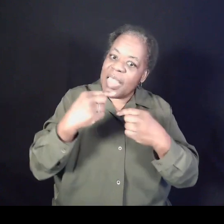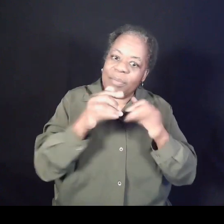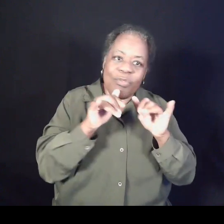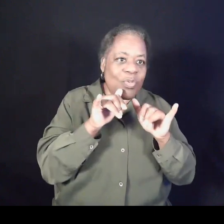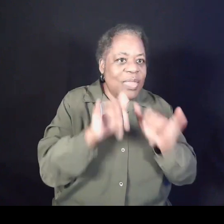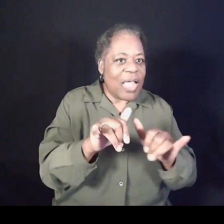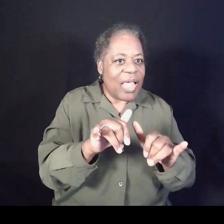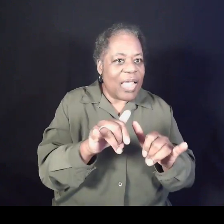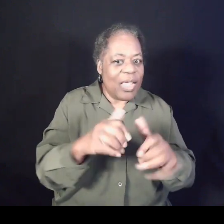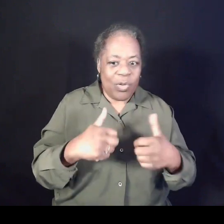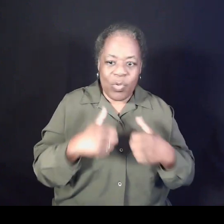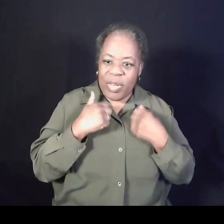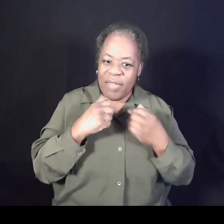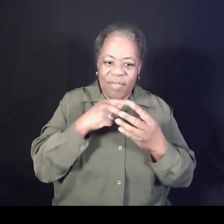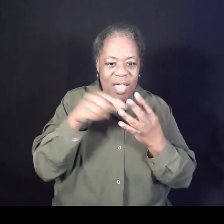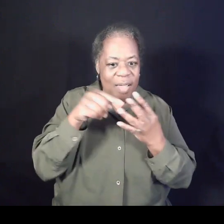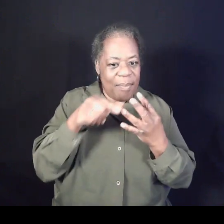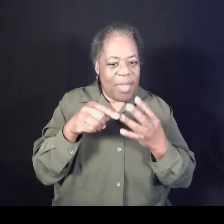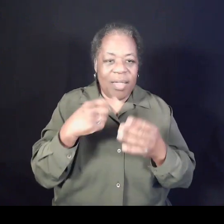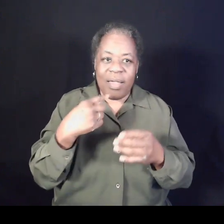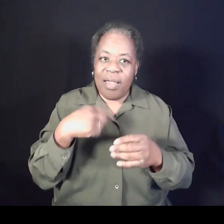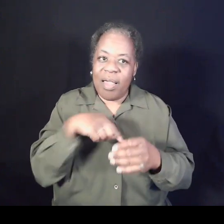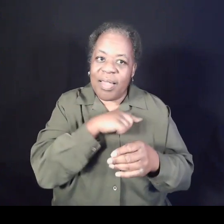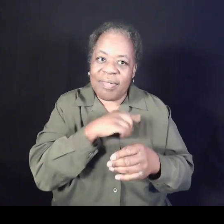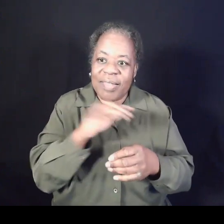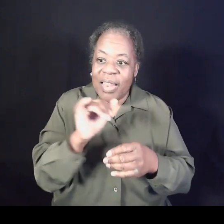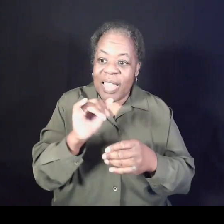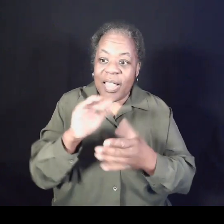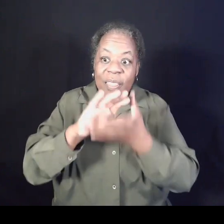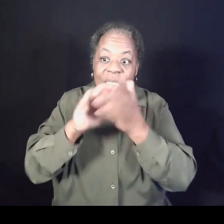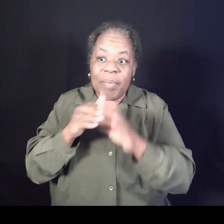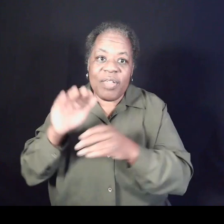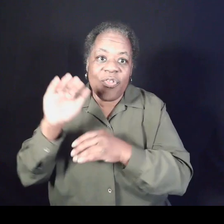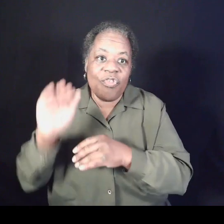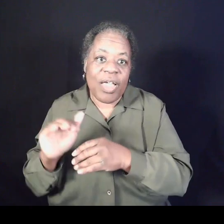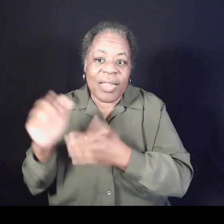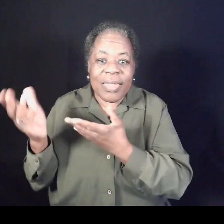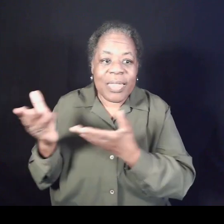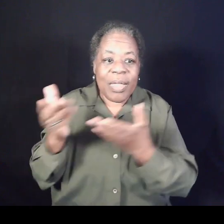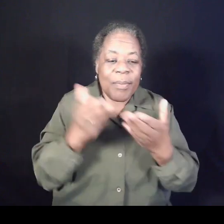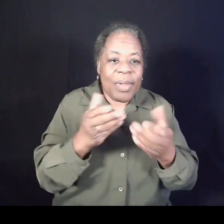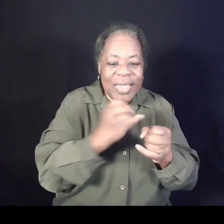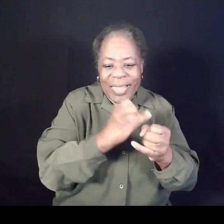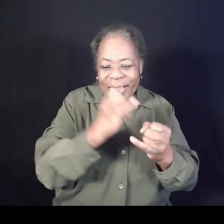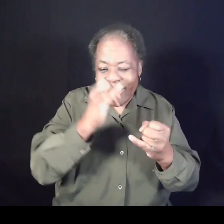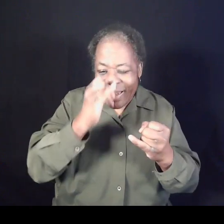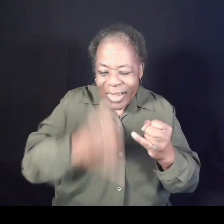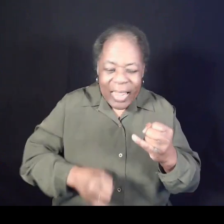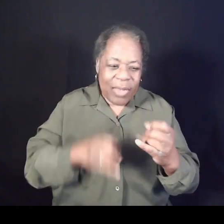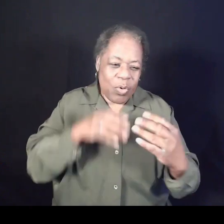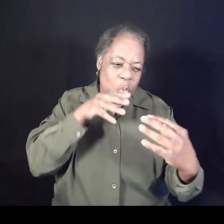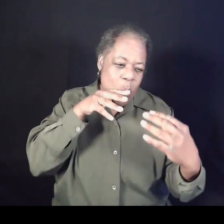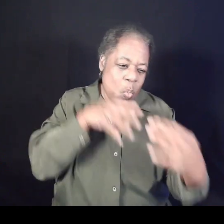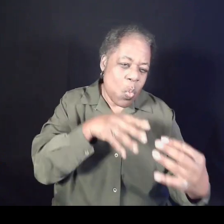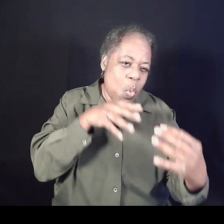live among us like that peace child, and bring an end to our warring ways.